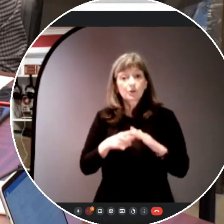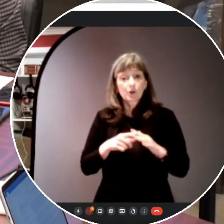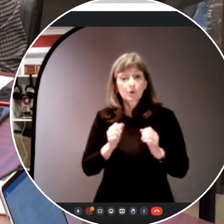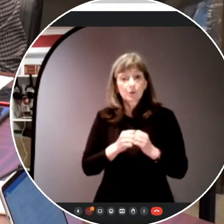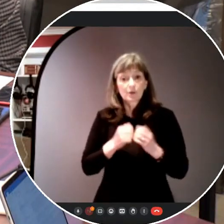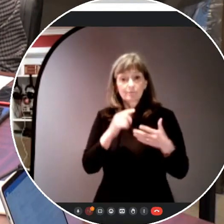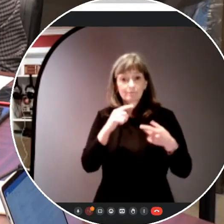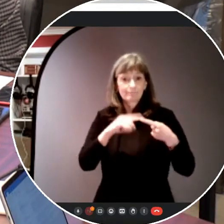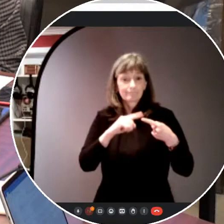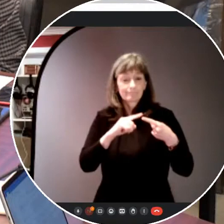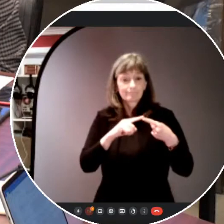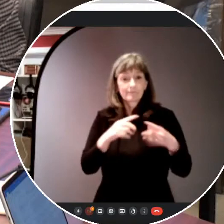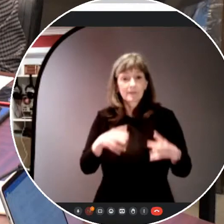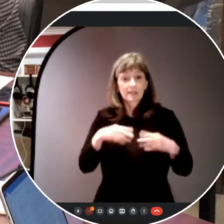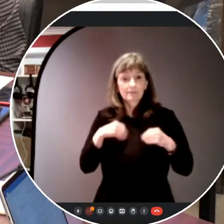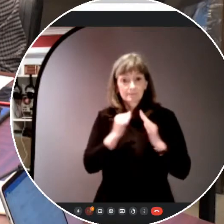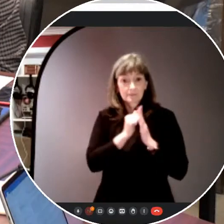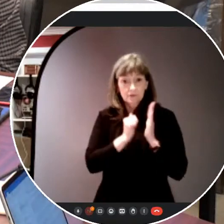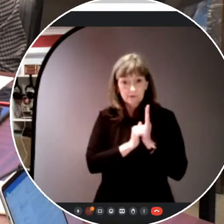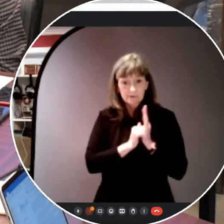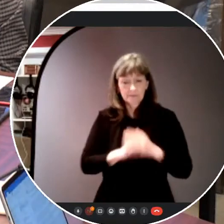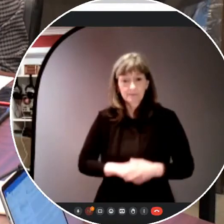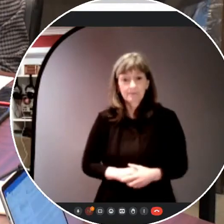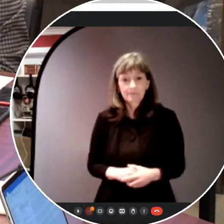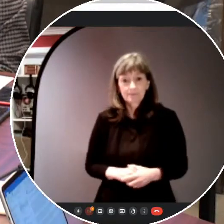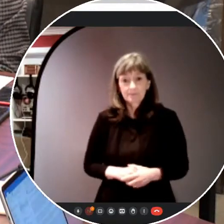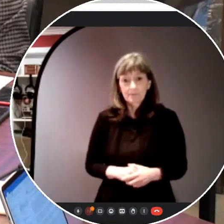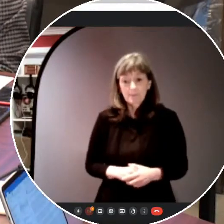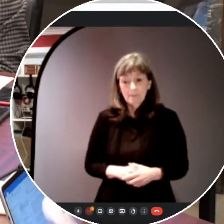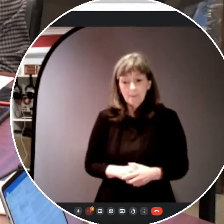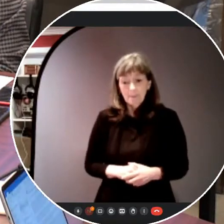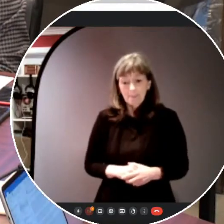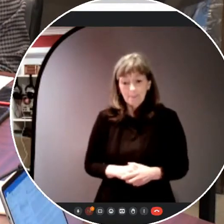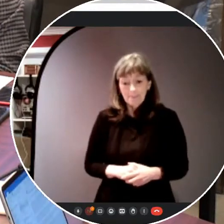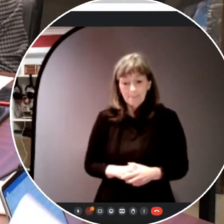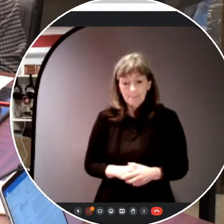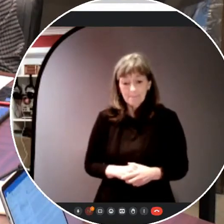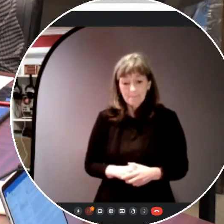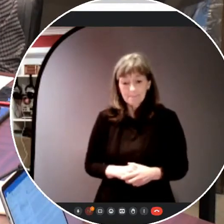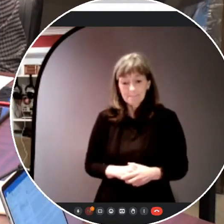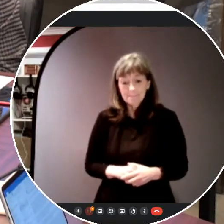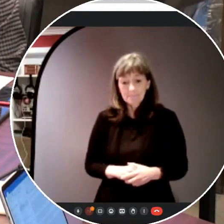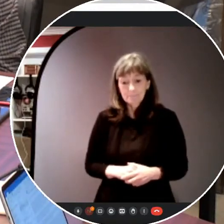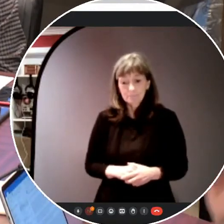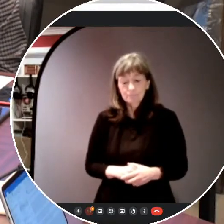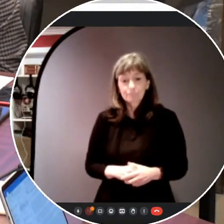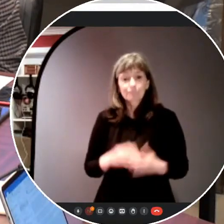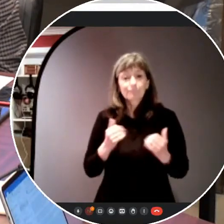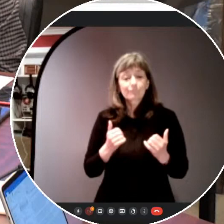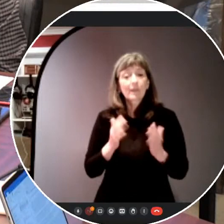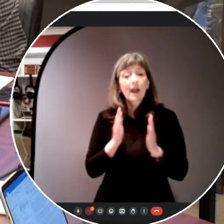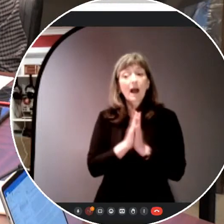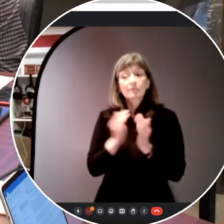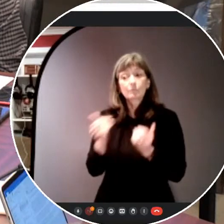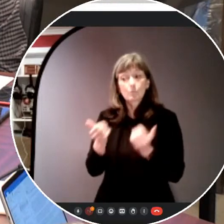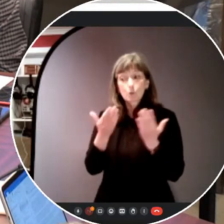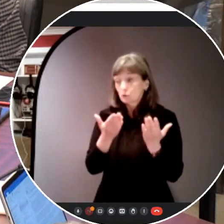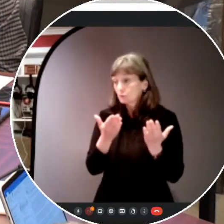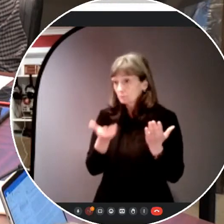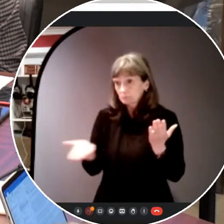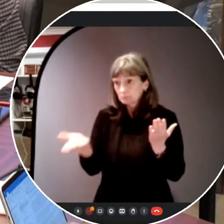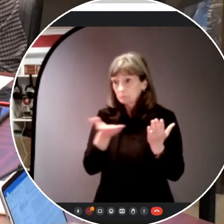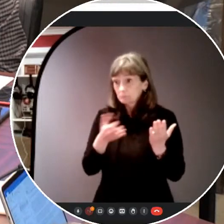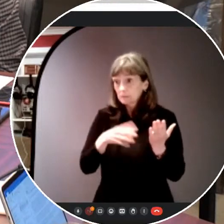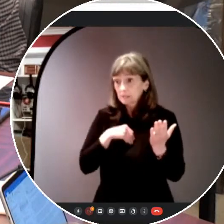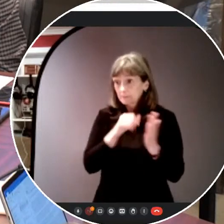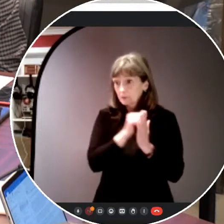will be an adoption of the agenda. So at this time, I'd like to request a motion to accept our agenda for